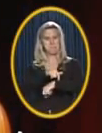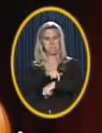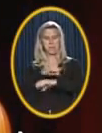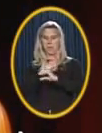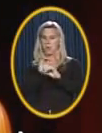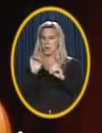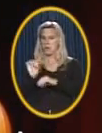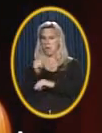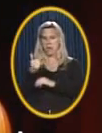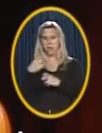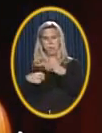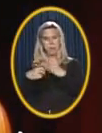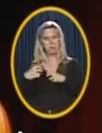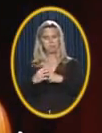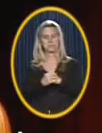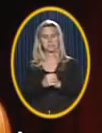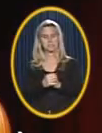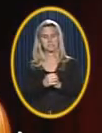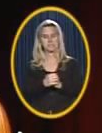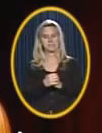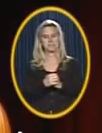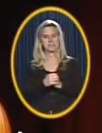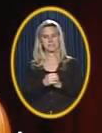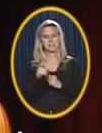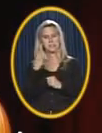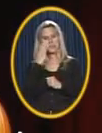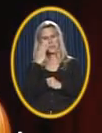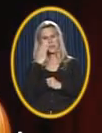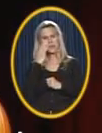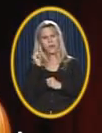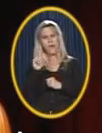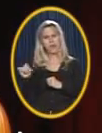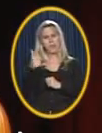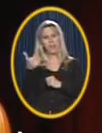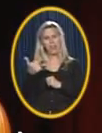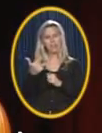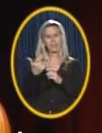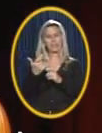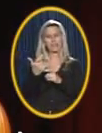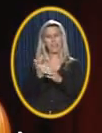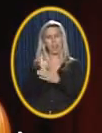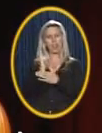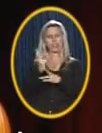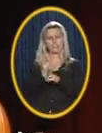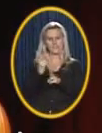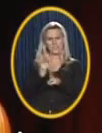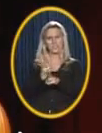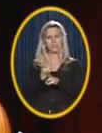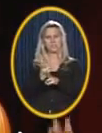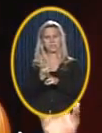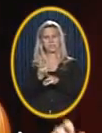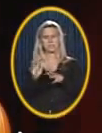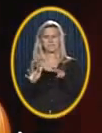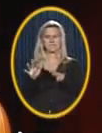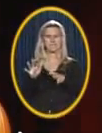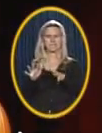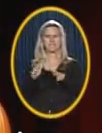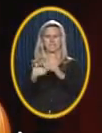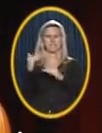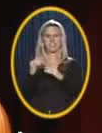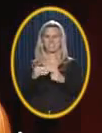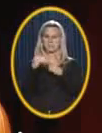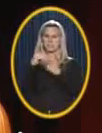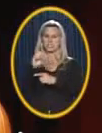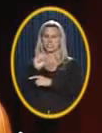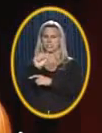any other problems. And you know, all of the other launch vehicles had kind of gotten up and lumbered a little bit, especially the Saturn